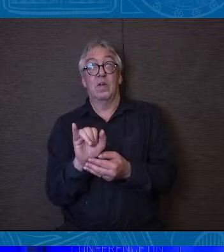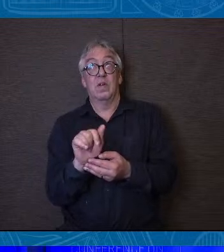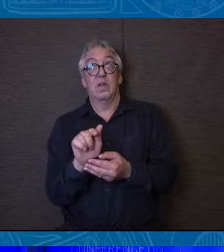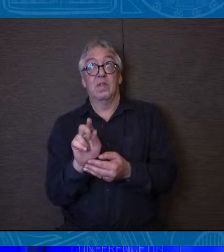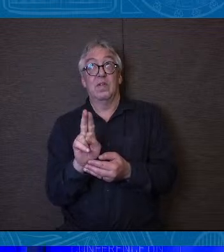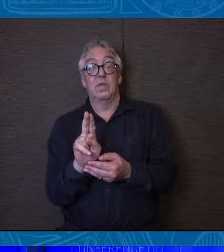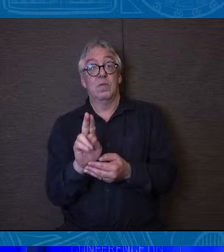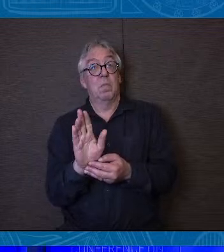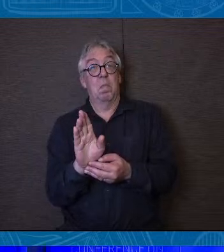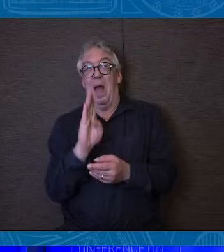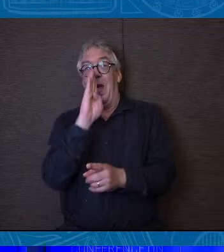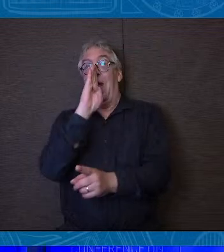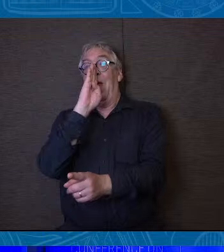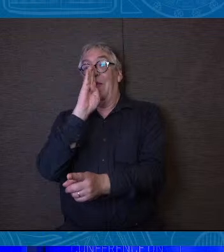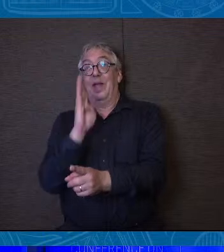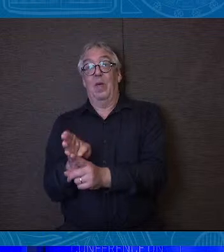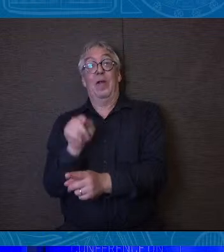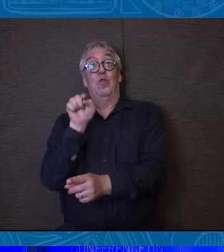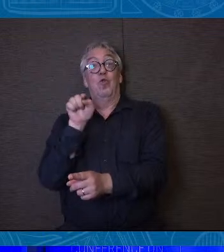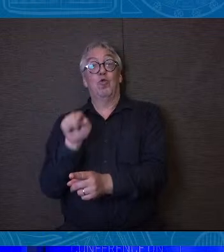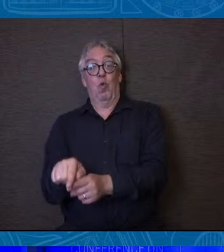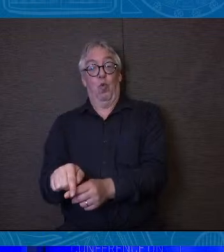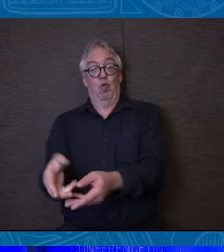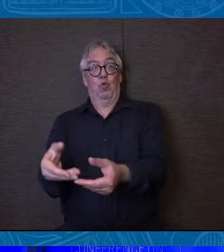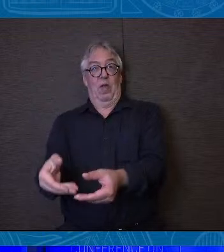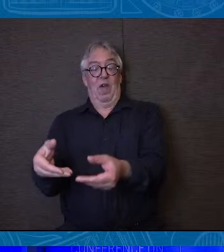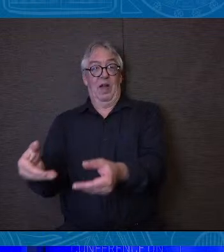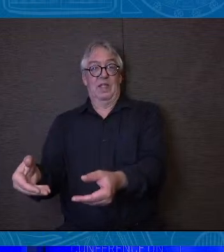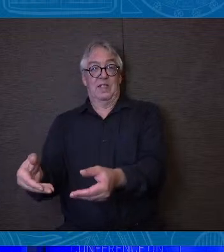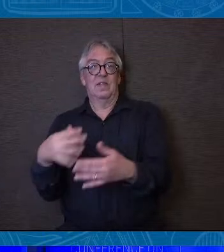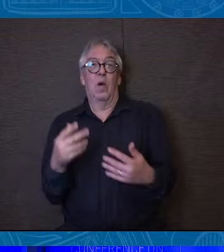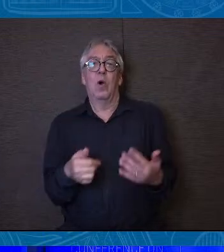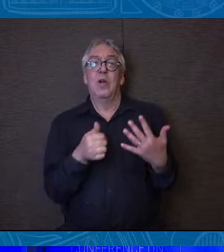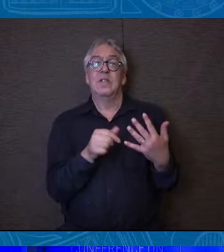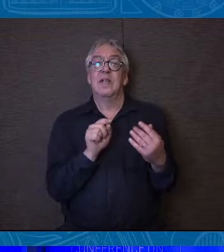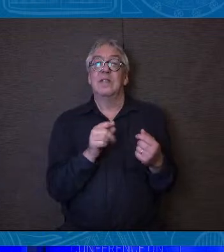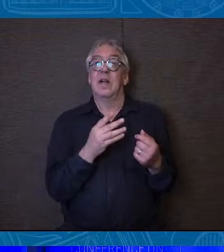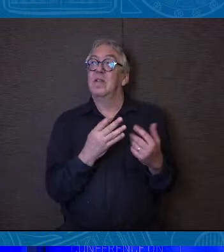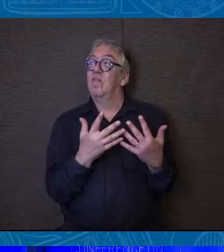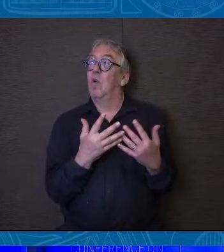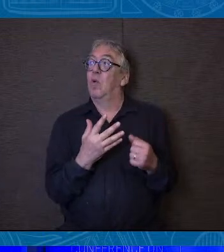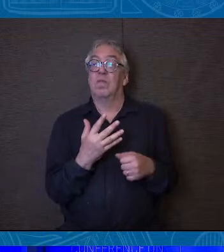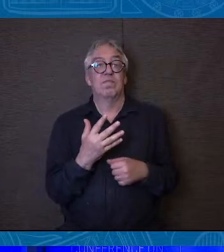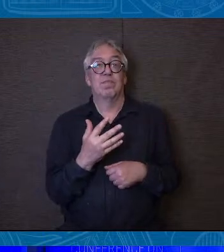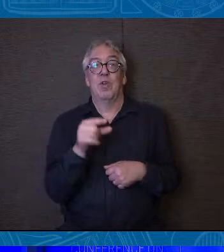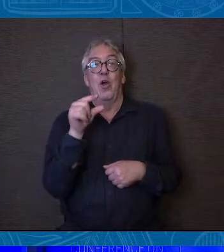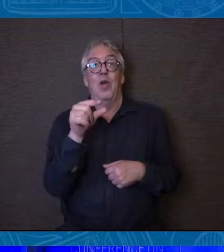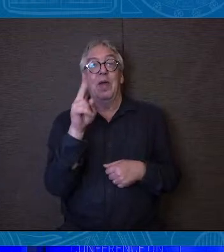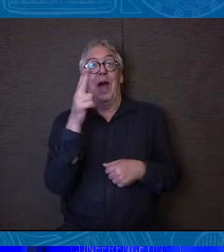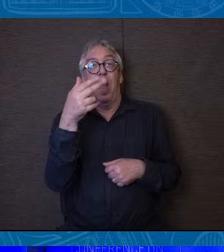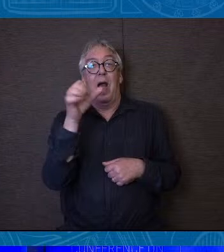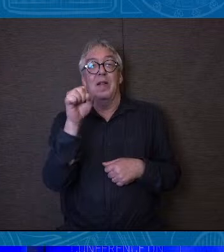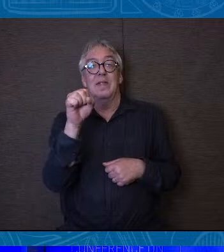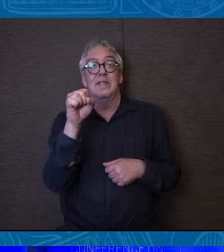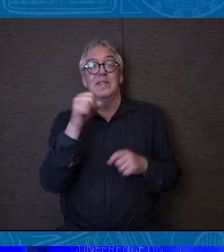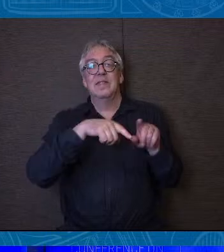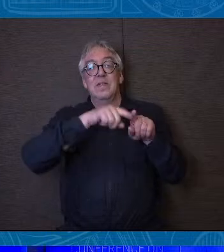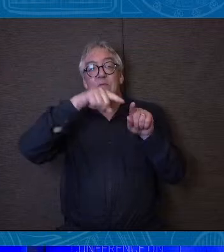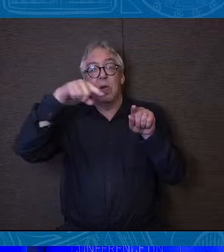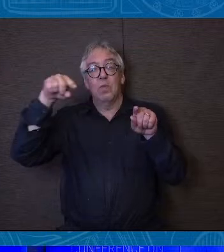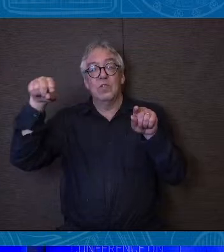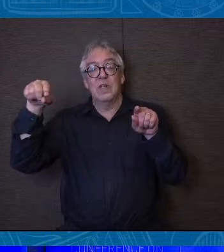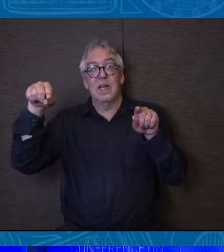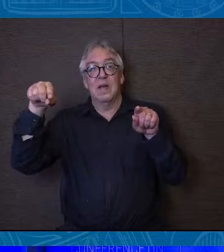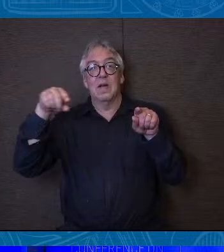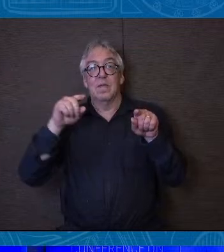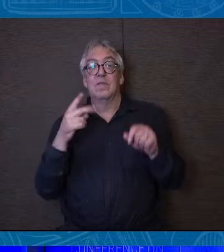direct-to-device, and the bands that are being discussed are from 694 to 2.7 gigahertz. You will see these are lower bands,